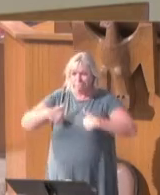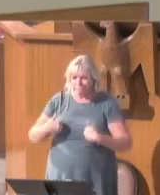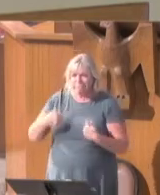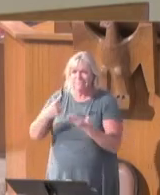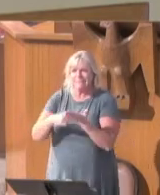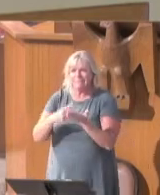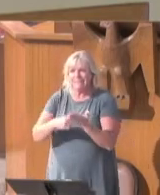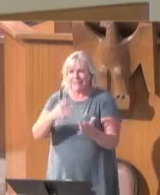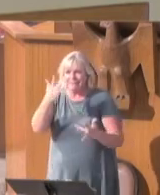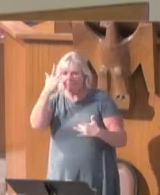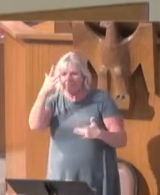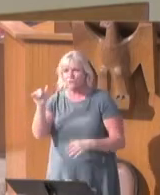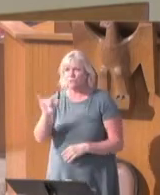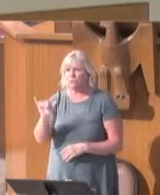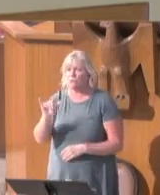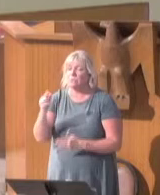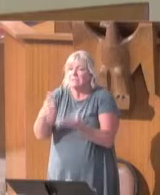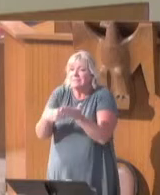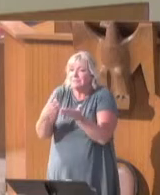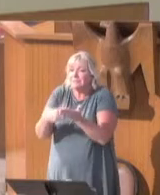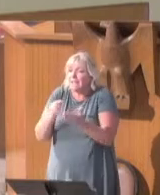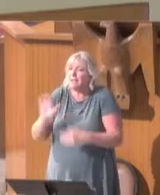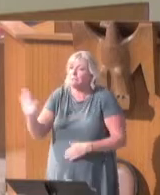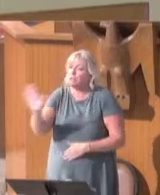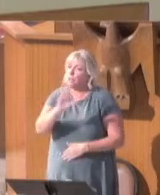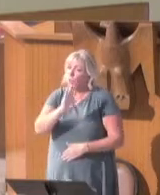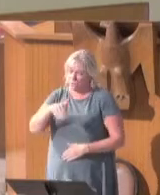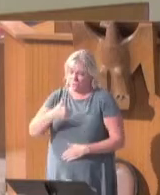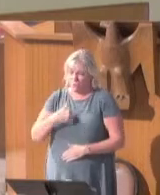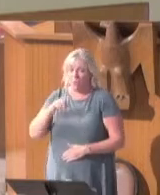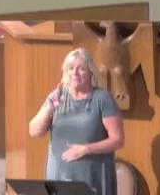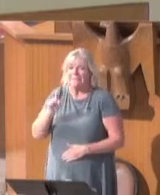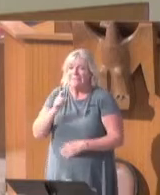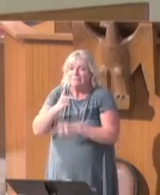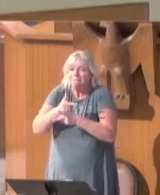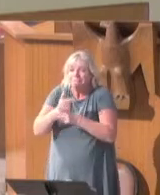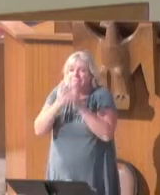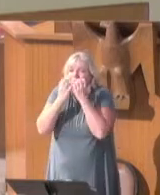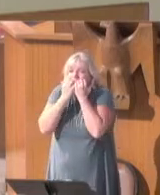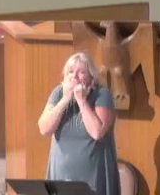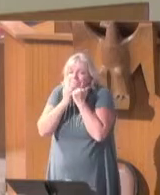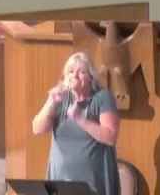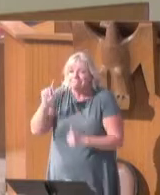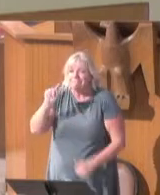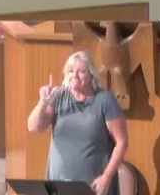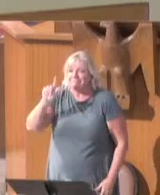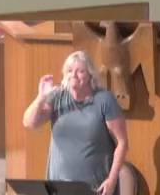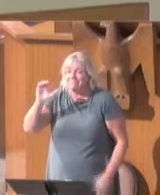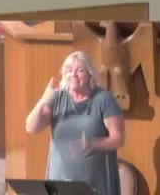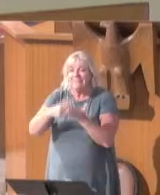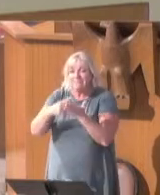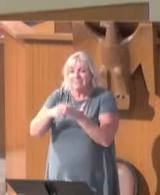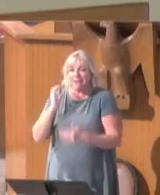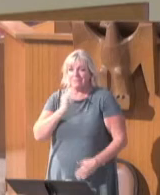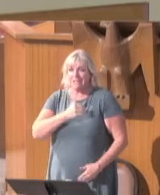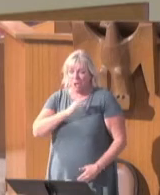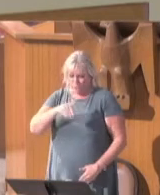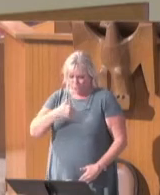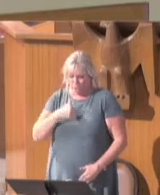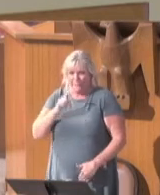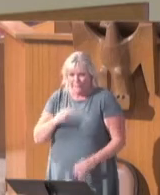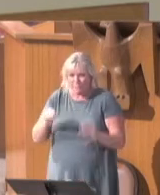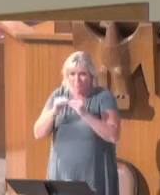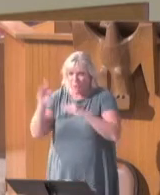even. Some days yours just needs a little TLC. Sometimes what our soul needs is not more discipline,